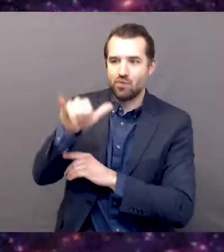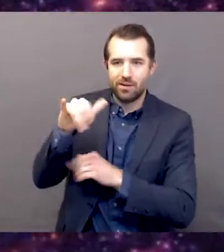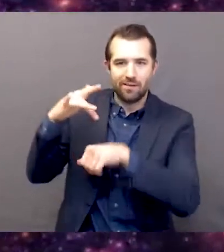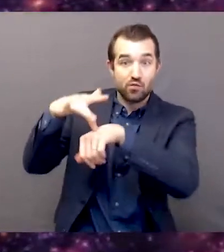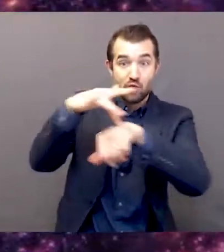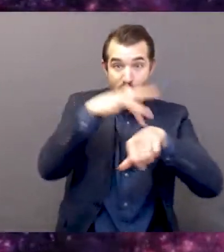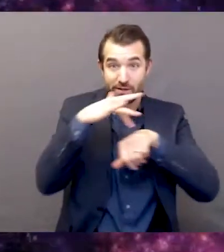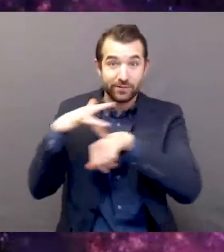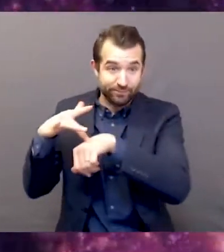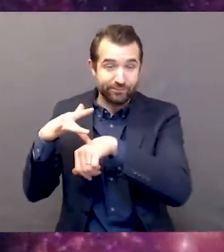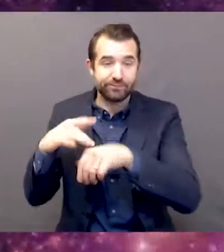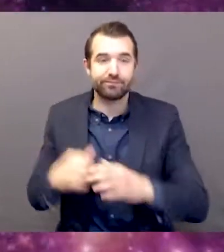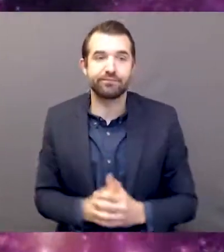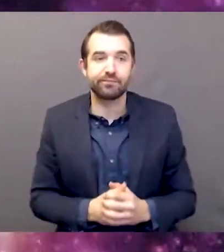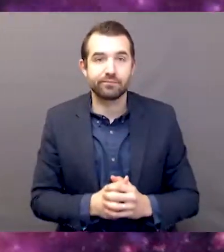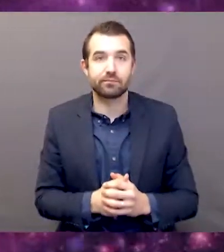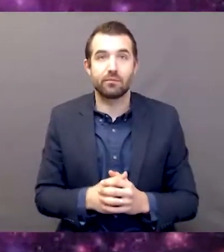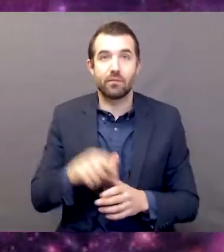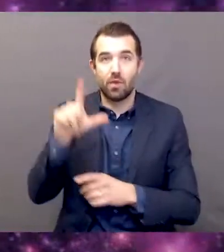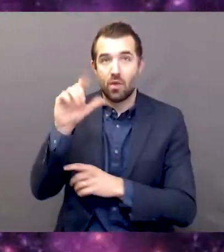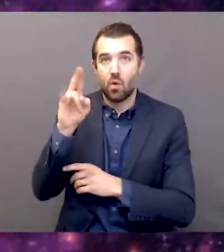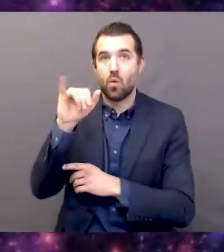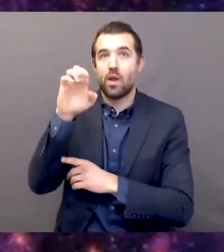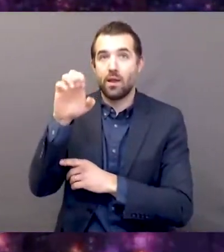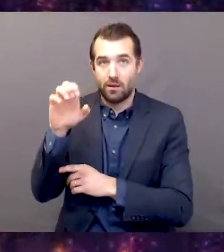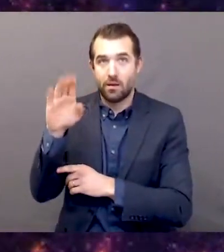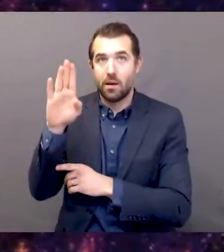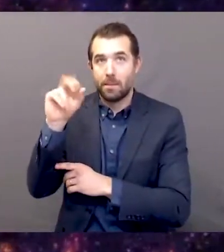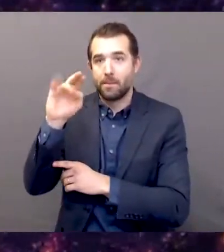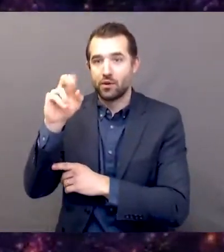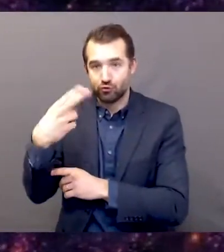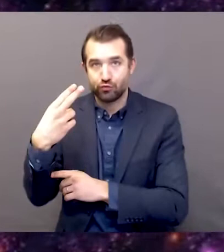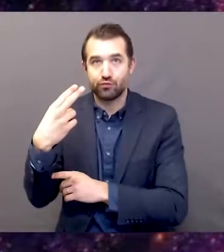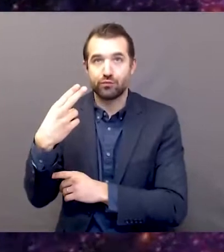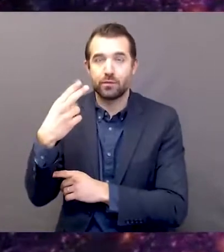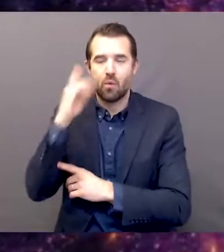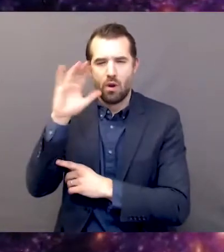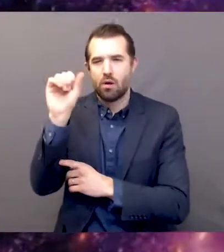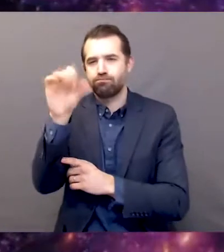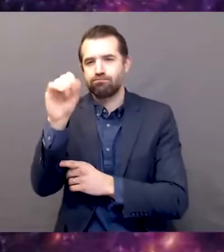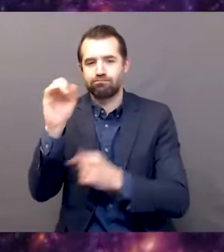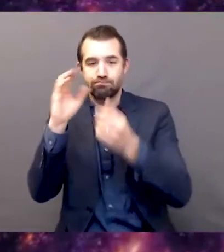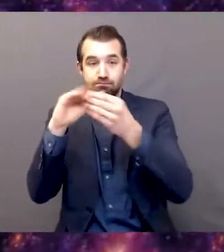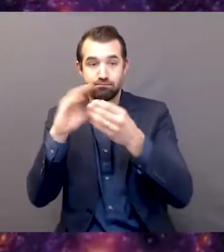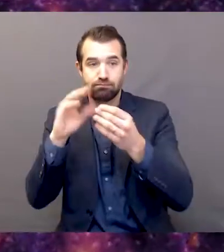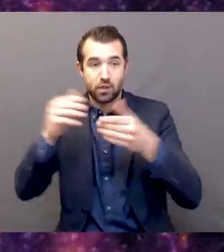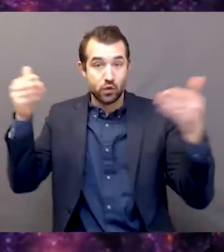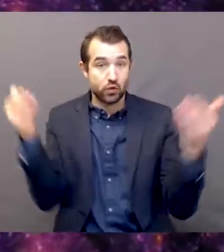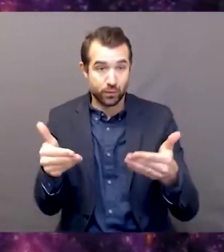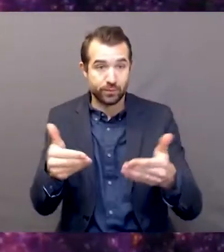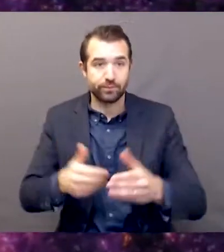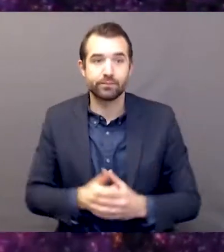perilous times. Thank you, Ken, for organizing this program and for your leadership as a scholar throughout the